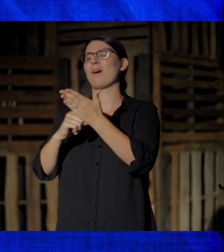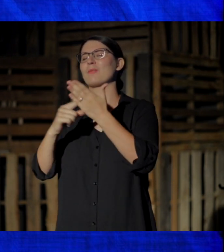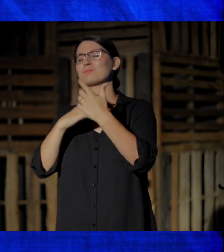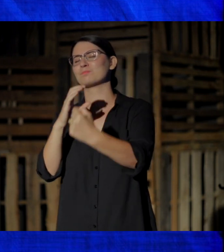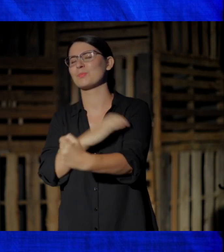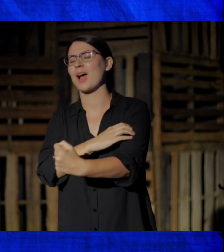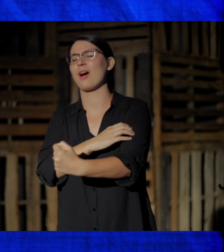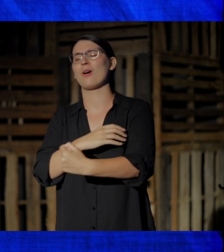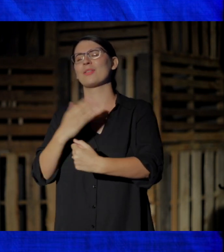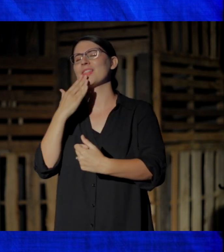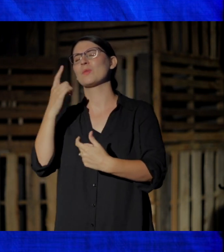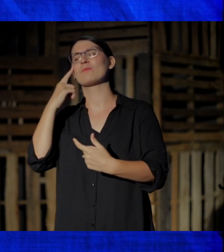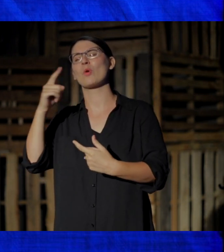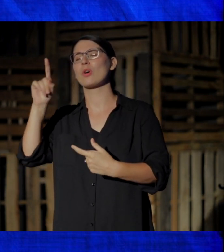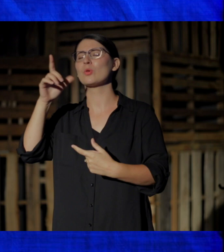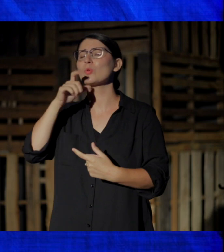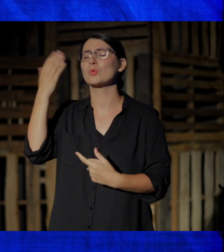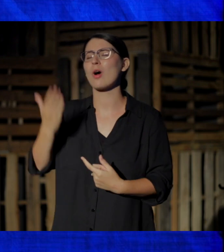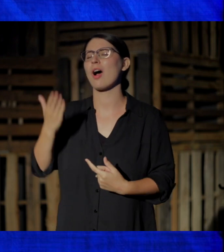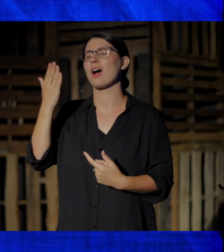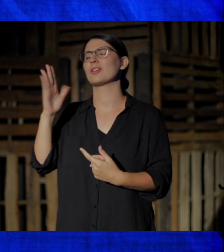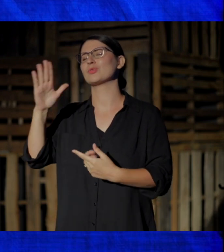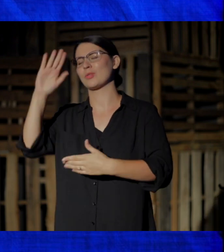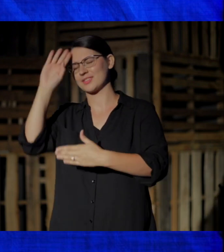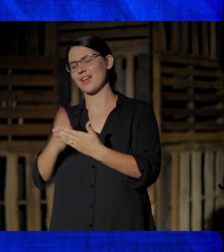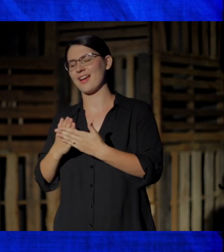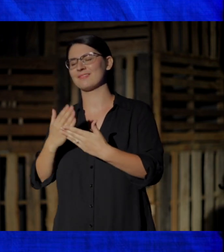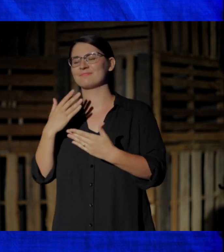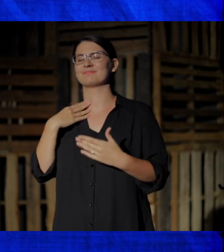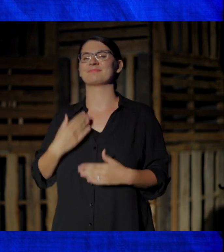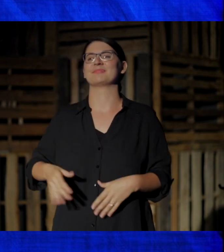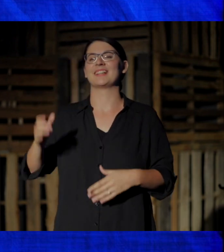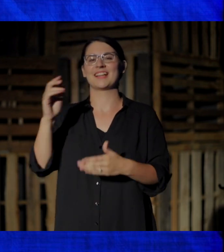thank you for your son. In your name we pray. Amen. Guys, please stand. Let's worship together.